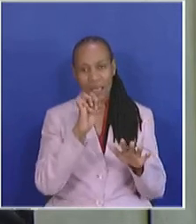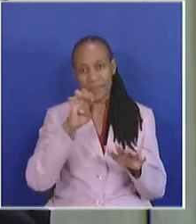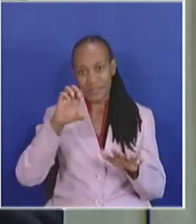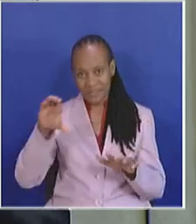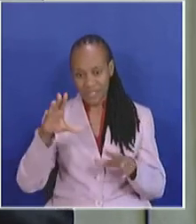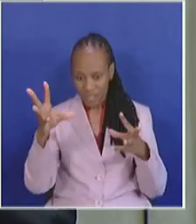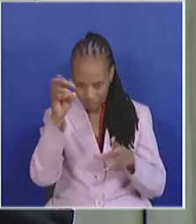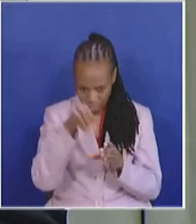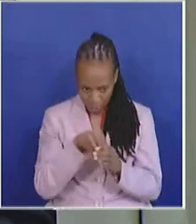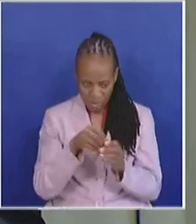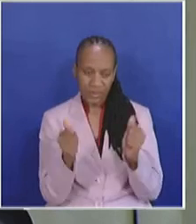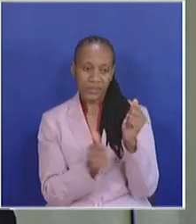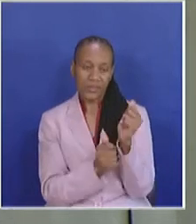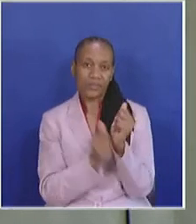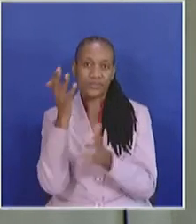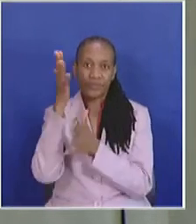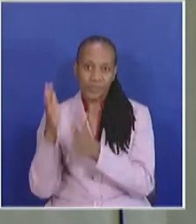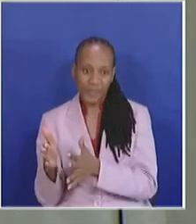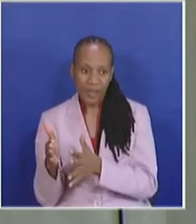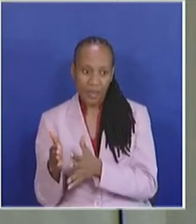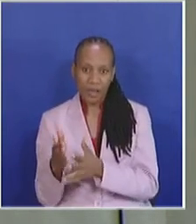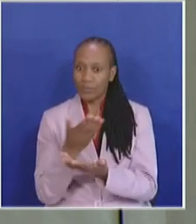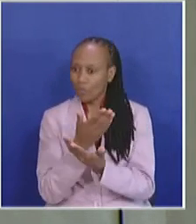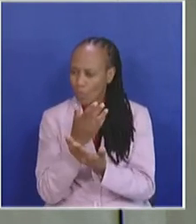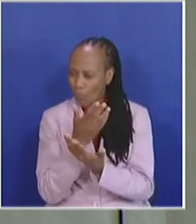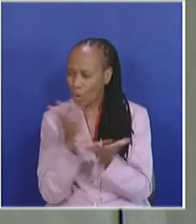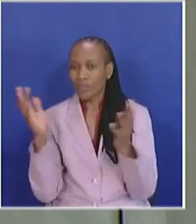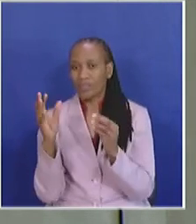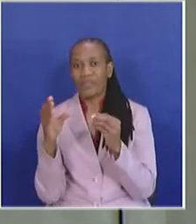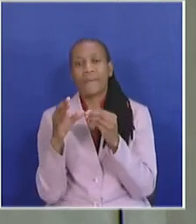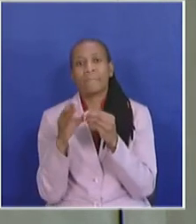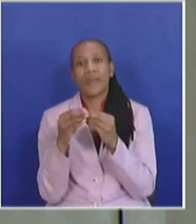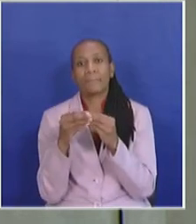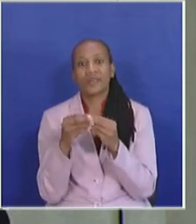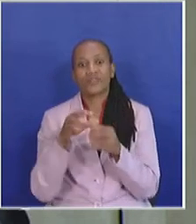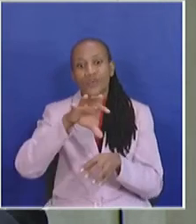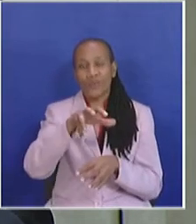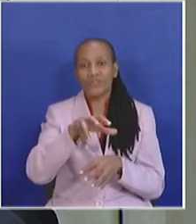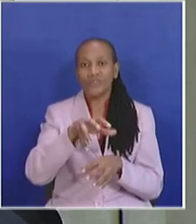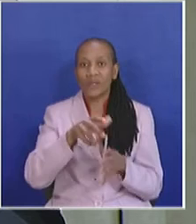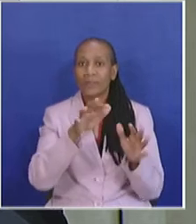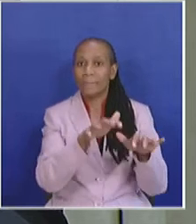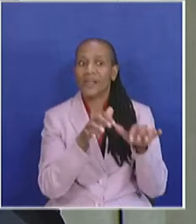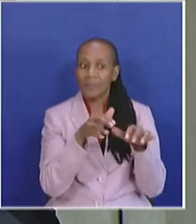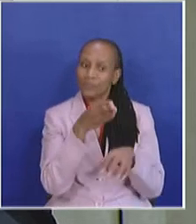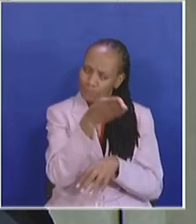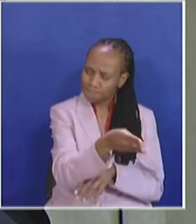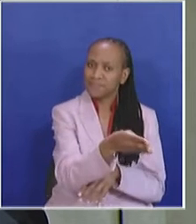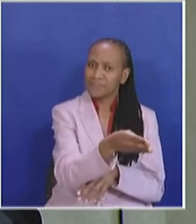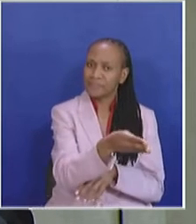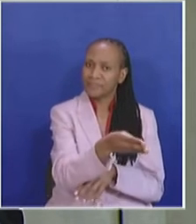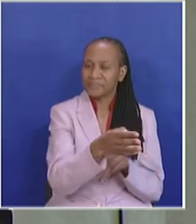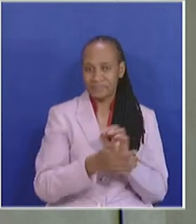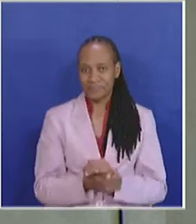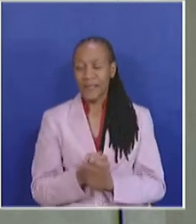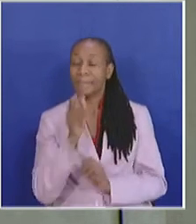Deputy Speaker and all members of the provincial legislature that attended that. Therefore, confirms that how serious